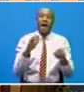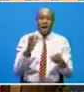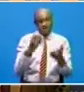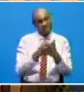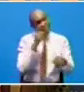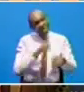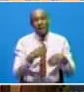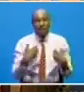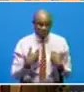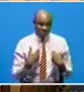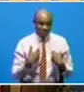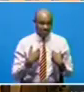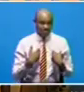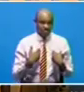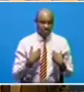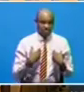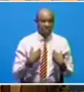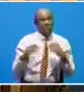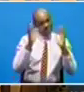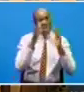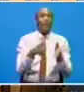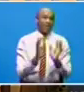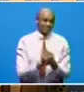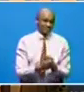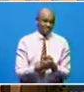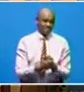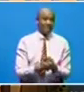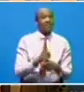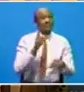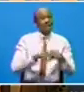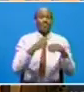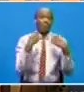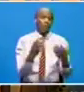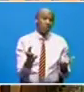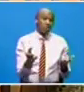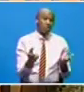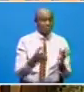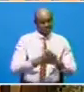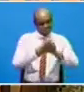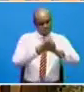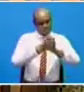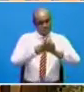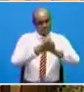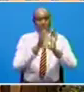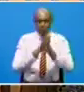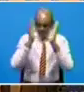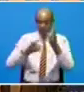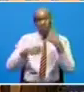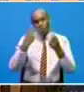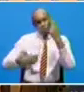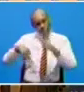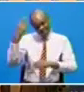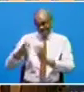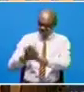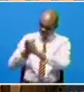sometimes very fairly. And each time when we lose, we shake hands with the team that